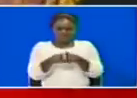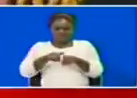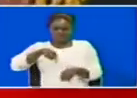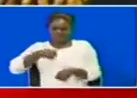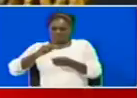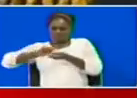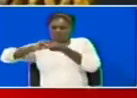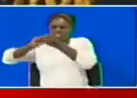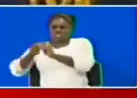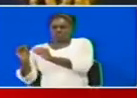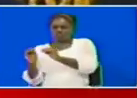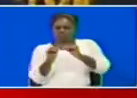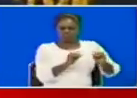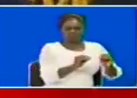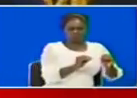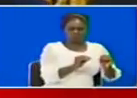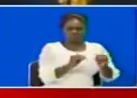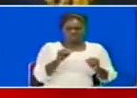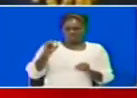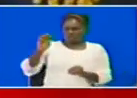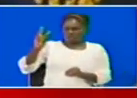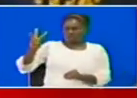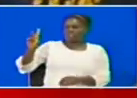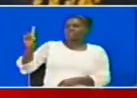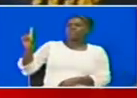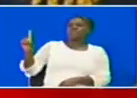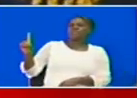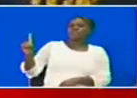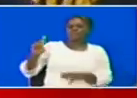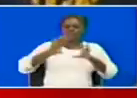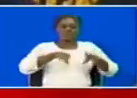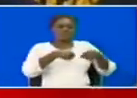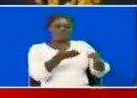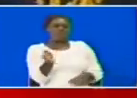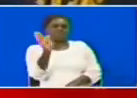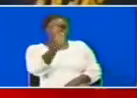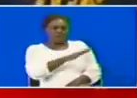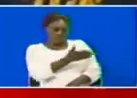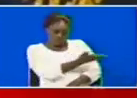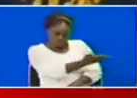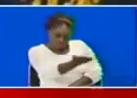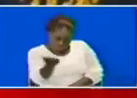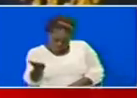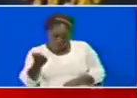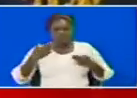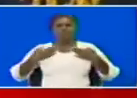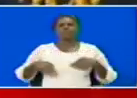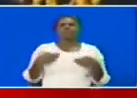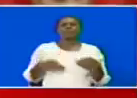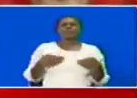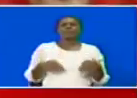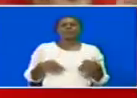transferring power from Washington DC and giving it back to you the